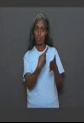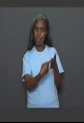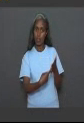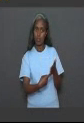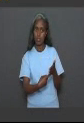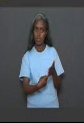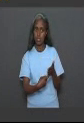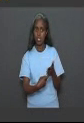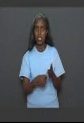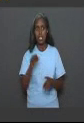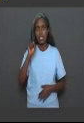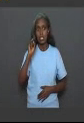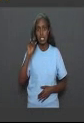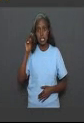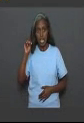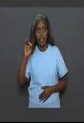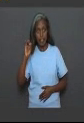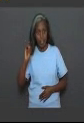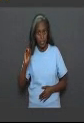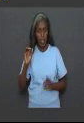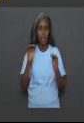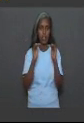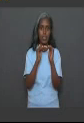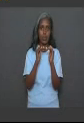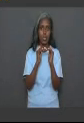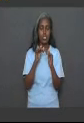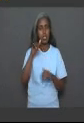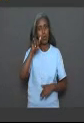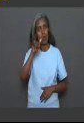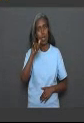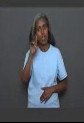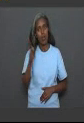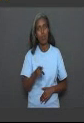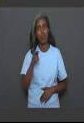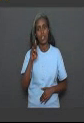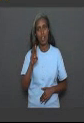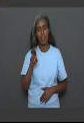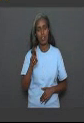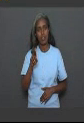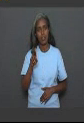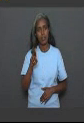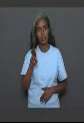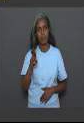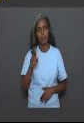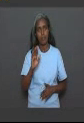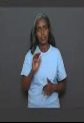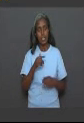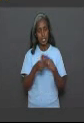values. Sine theta equals y over